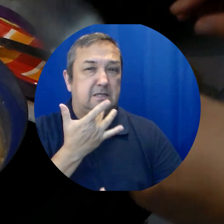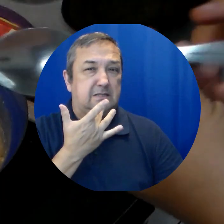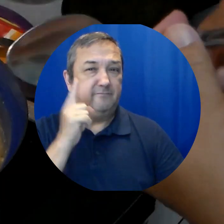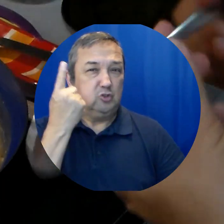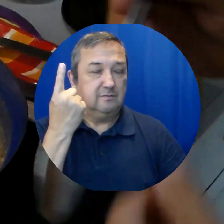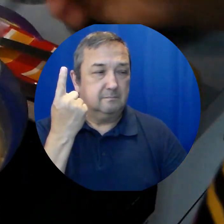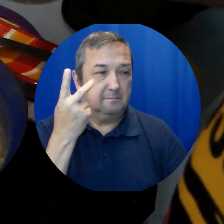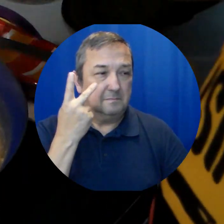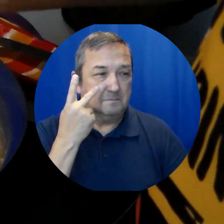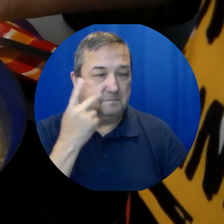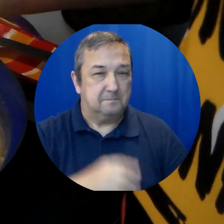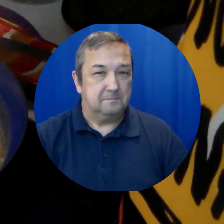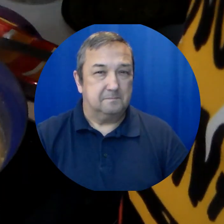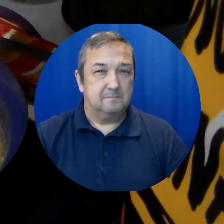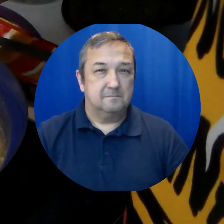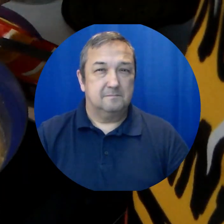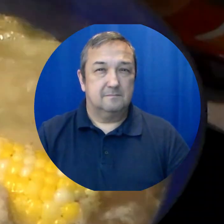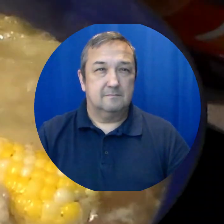test.